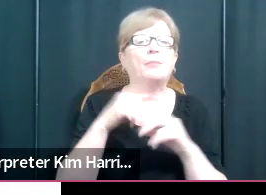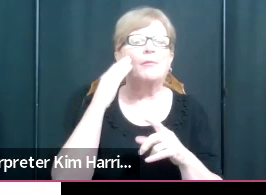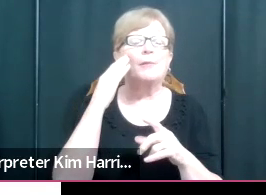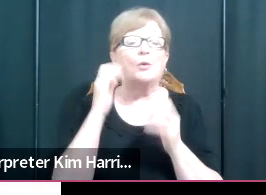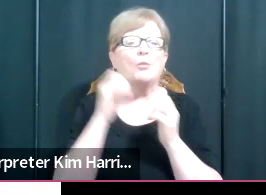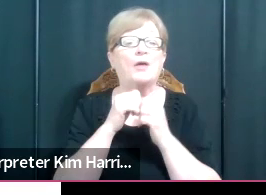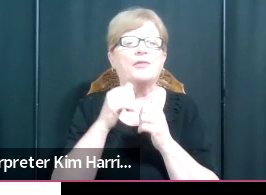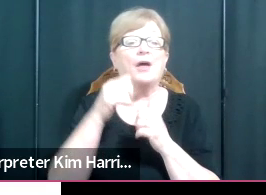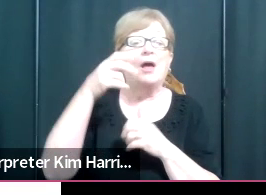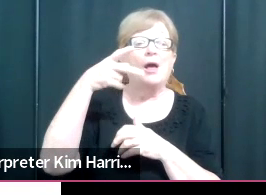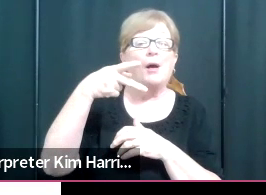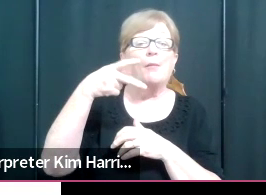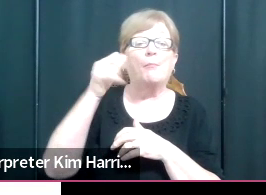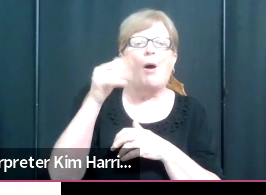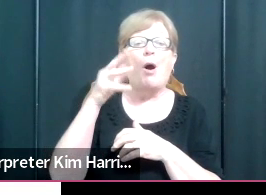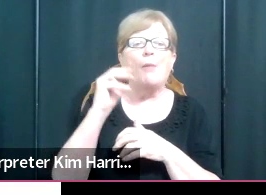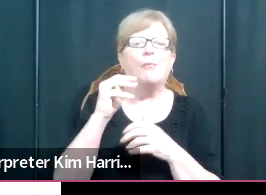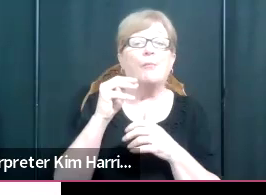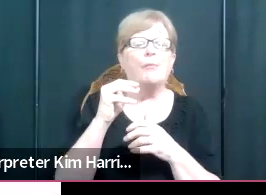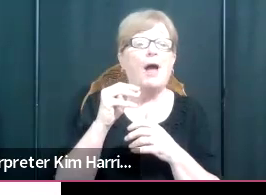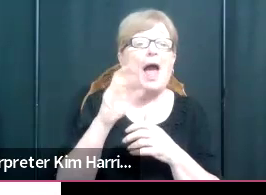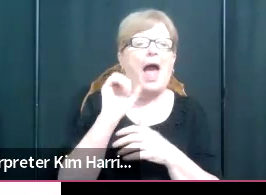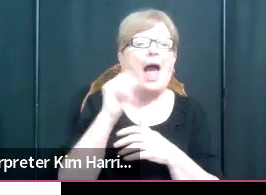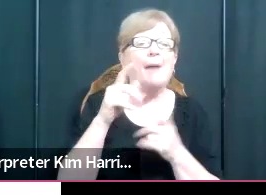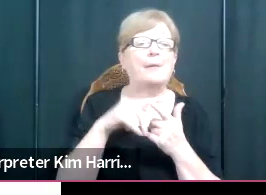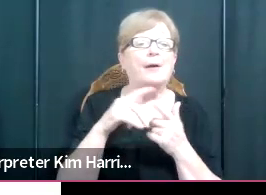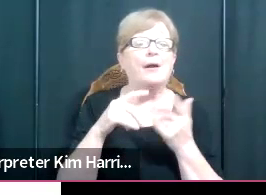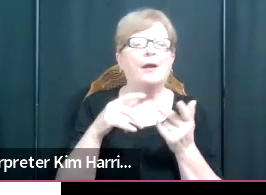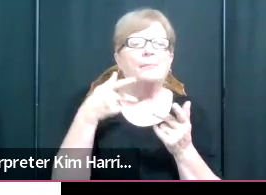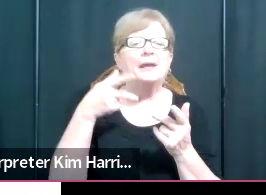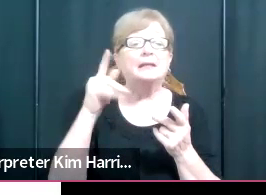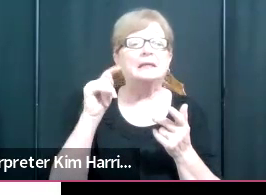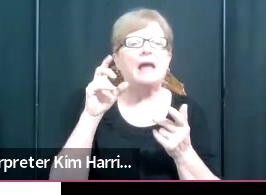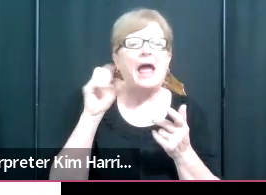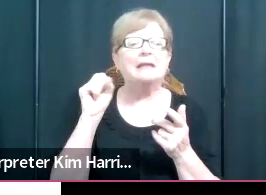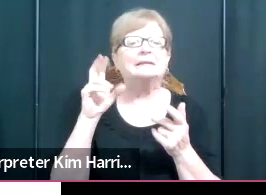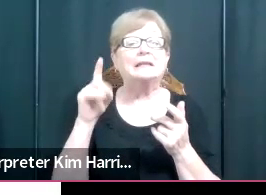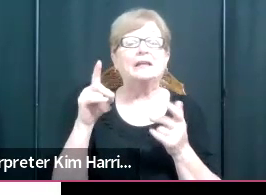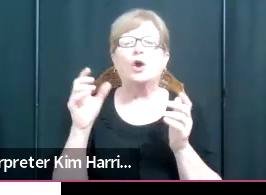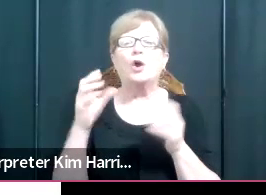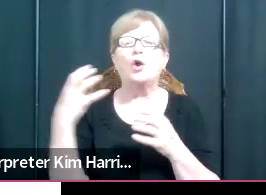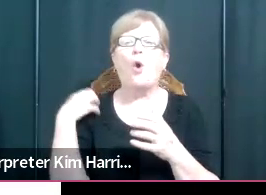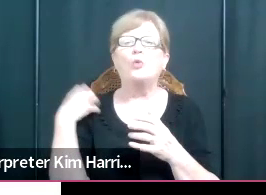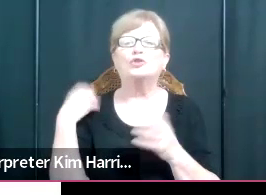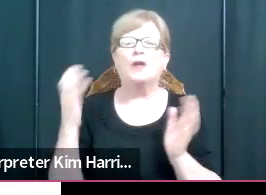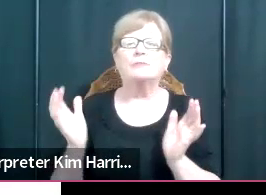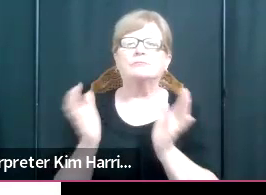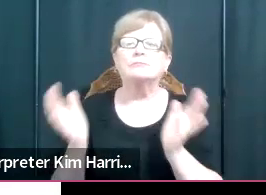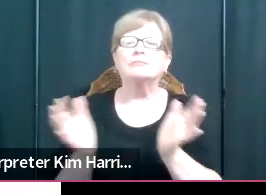Another app that is available and is free for folks is PTSD Coach. So if somebody